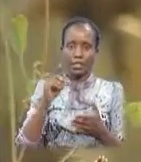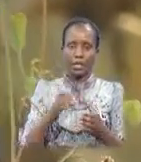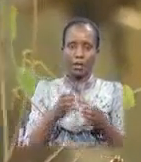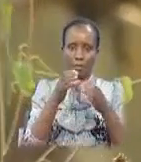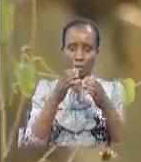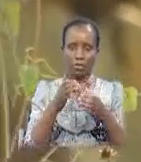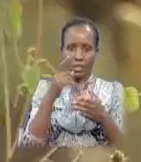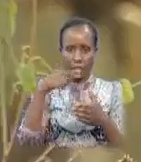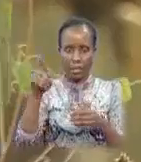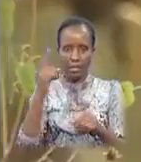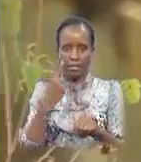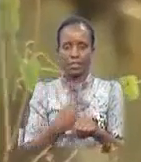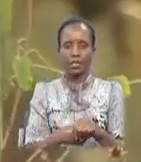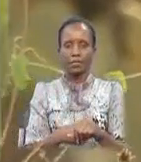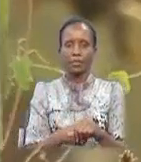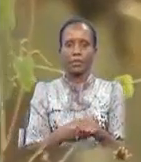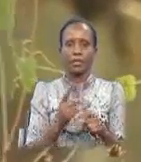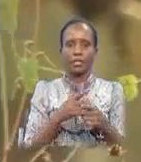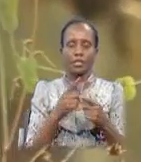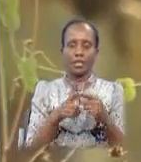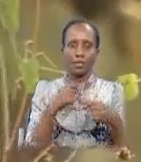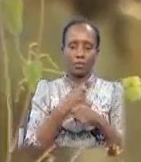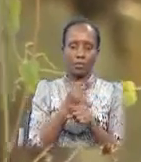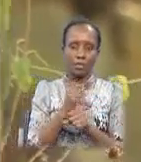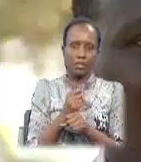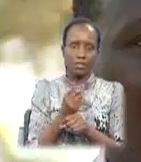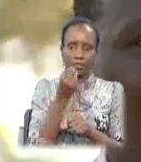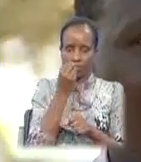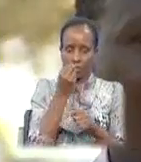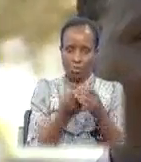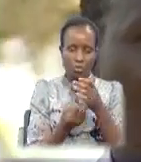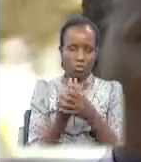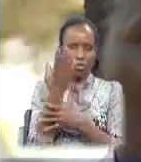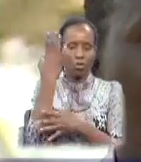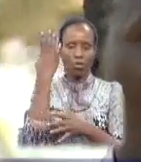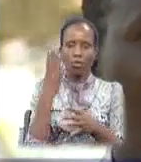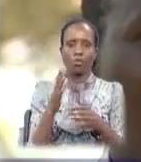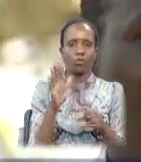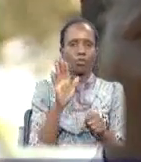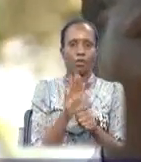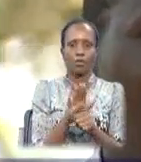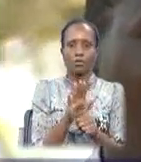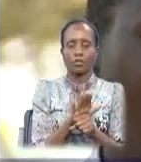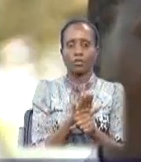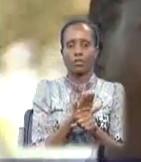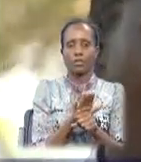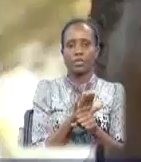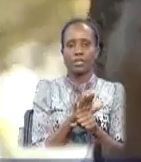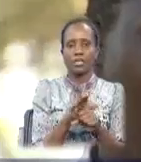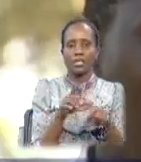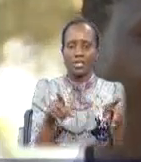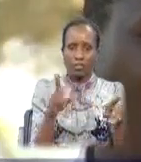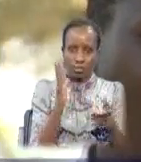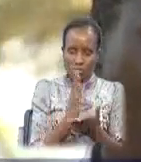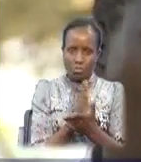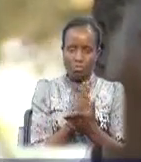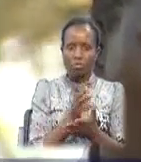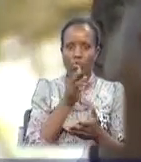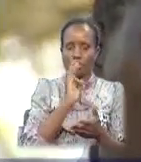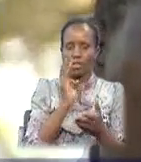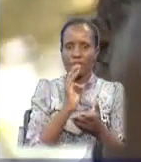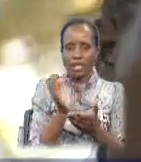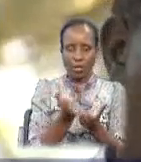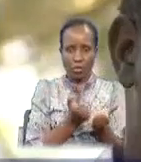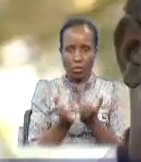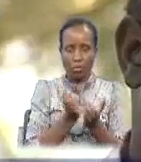time, and in that case the production goes up. The maji ni economical sana, maana mahali kidogo